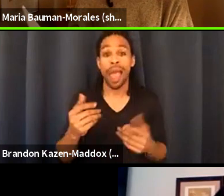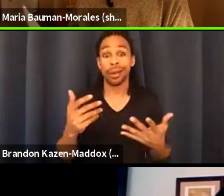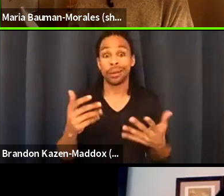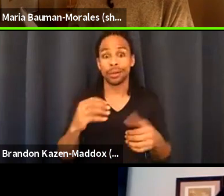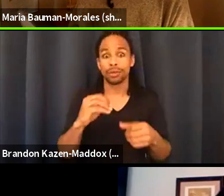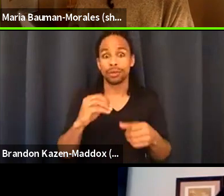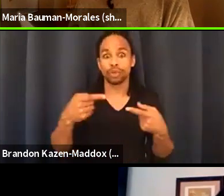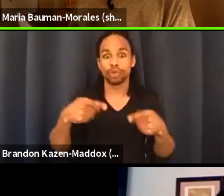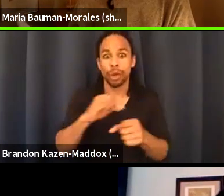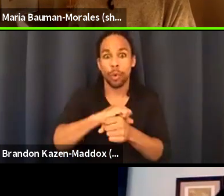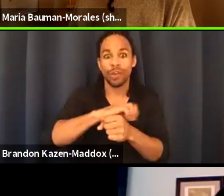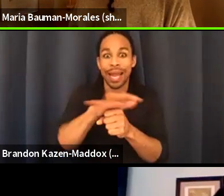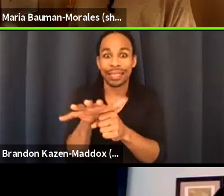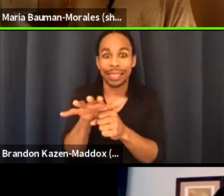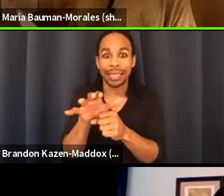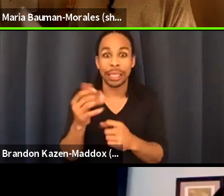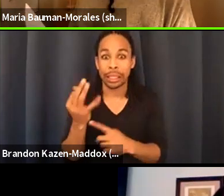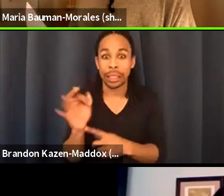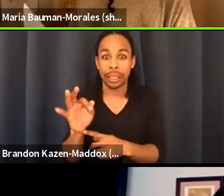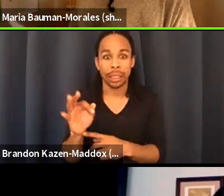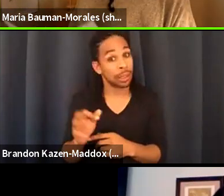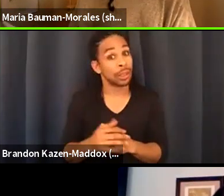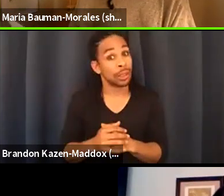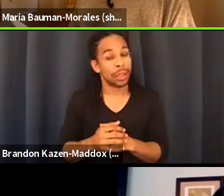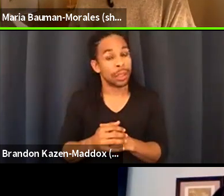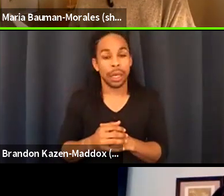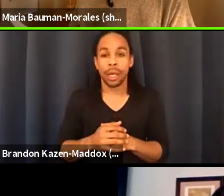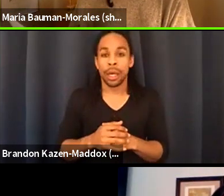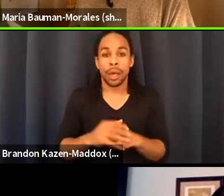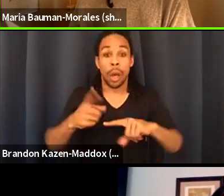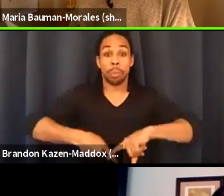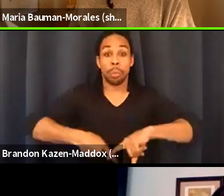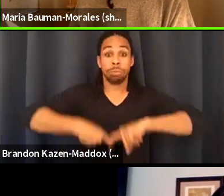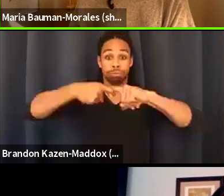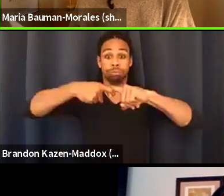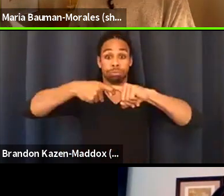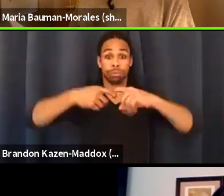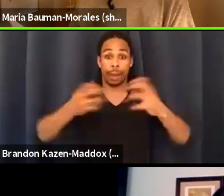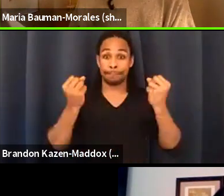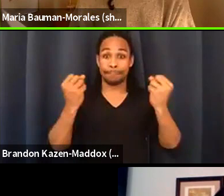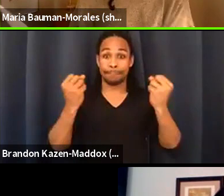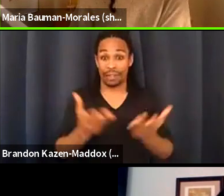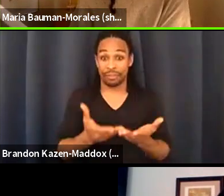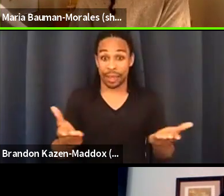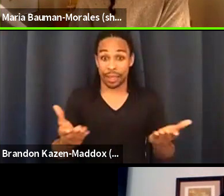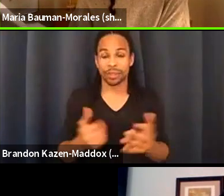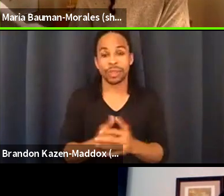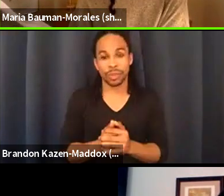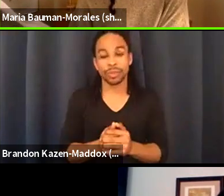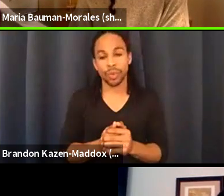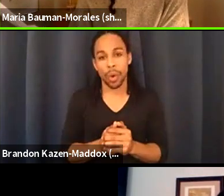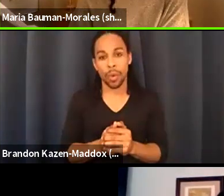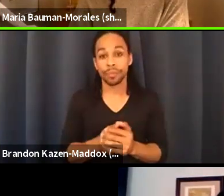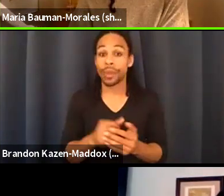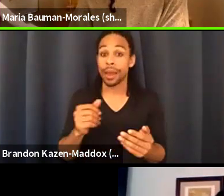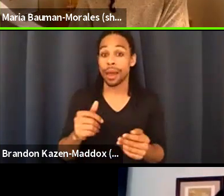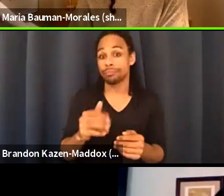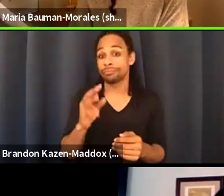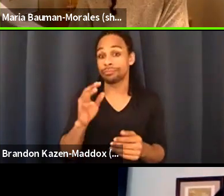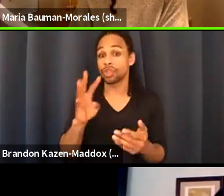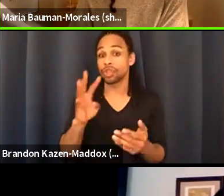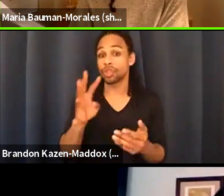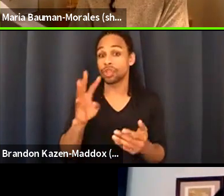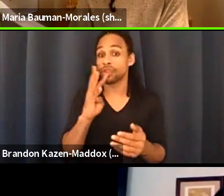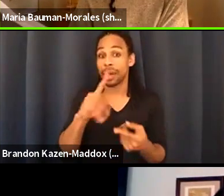ramifications for that. So I'm on page 96 of the document, and it says, TRIA Blue WACPA,